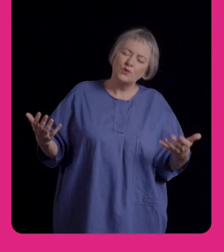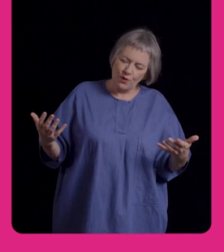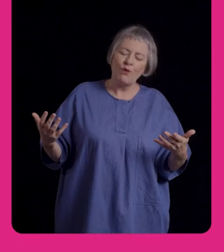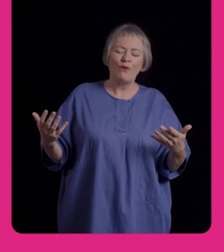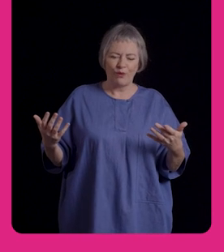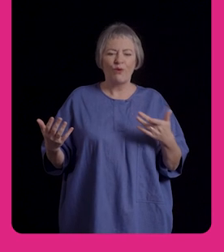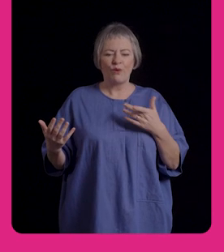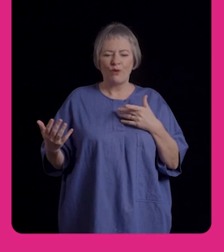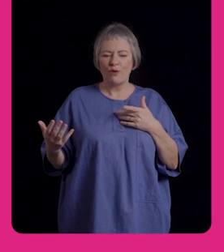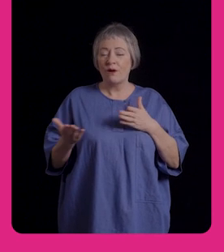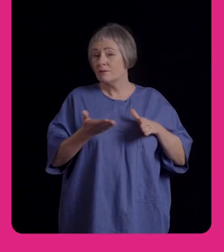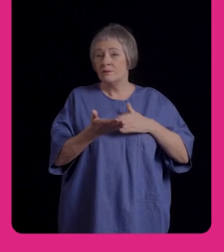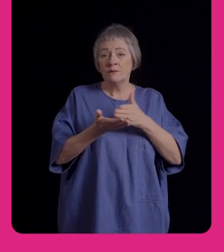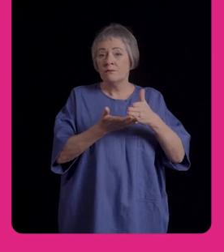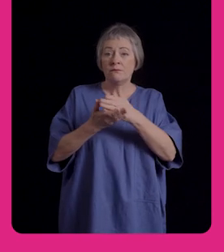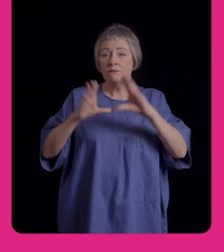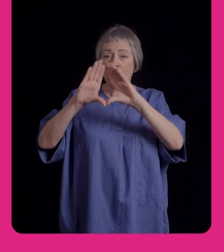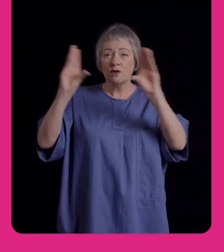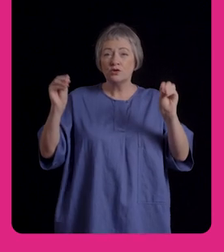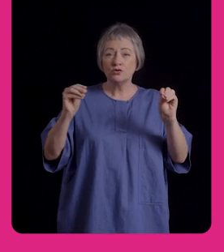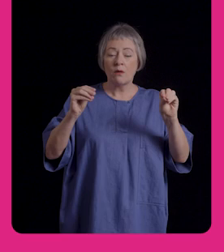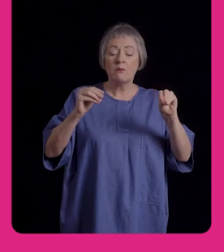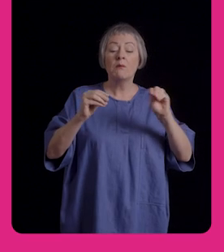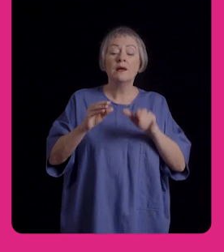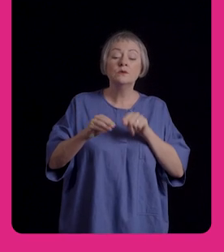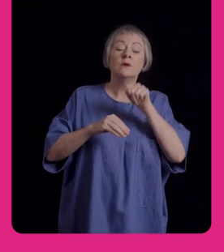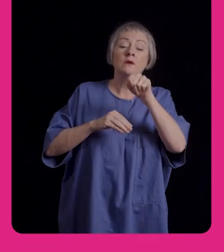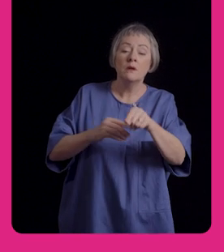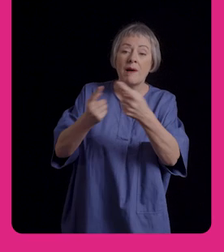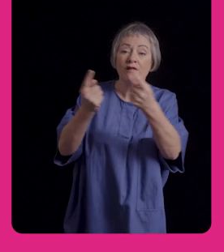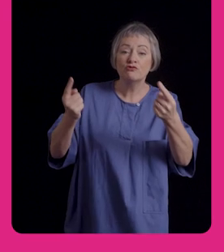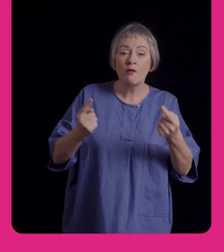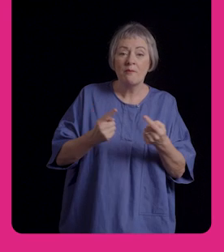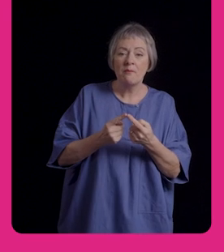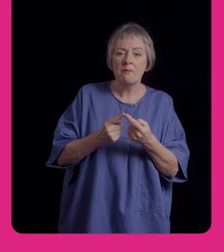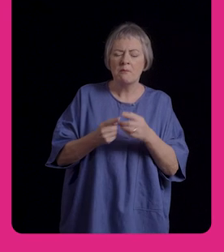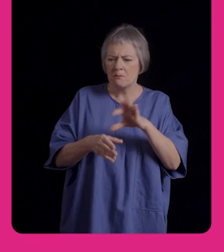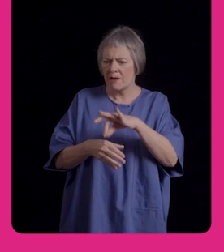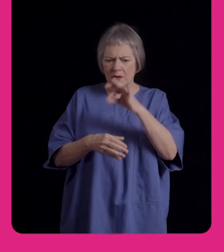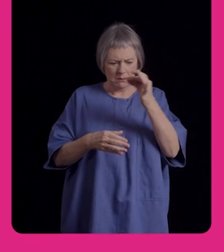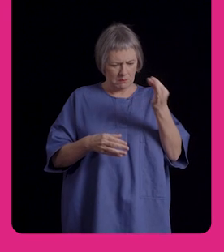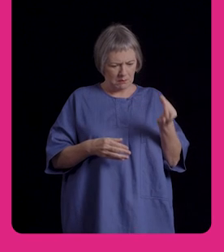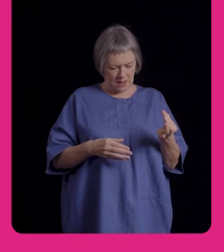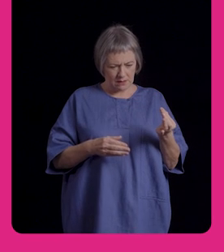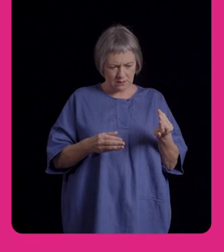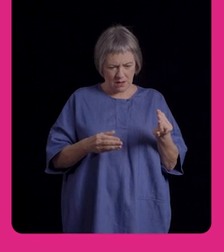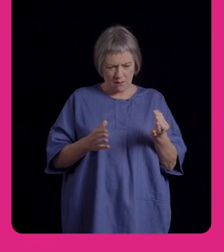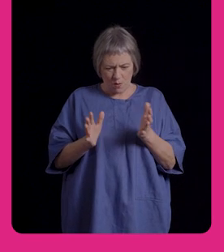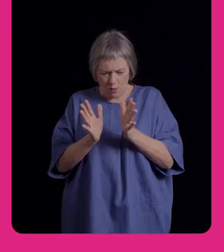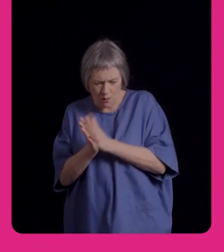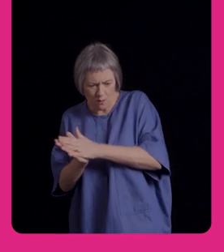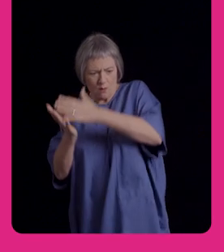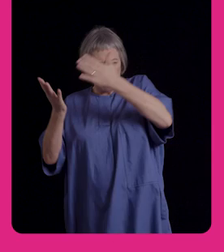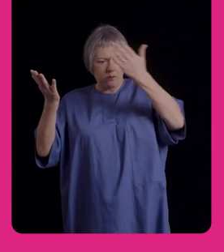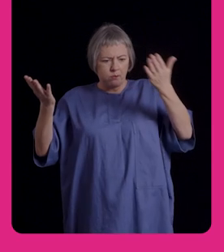So they are like bringing you through the shop into the back room, and they've picked up the like great big